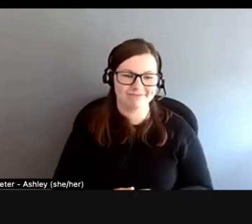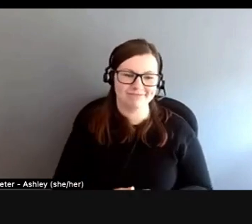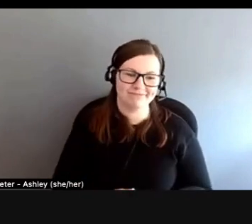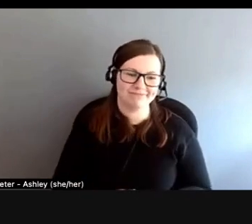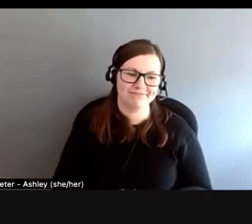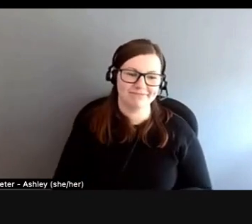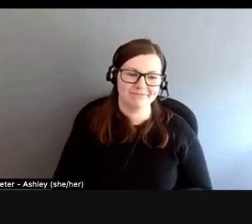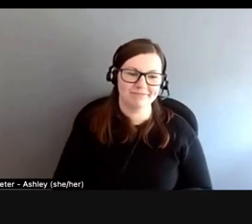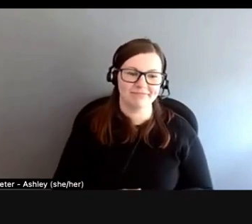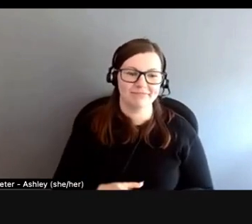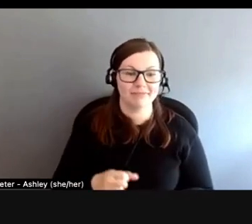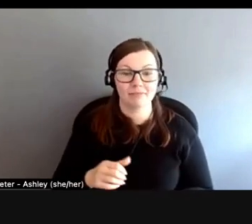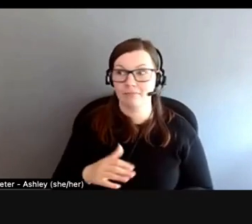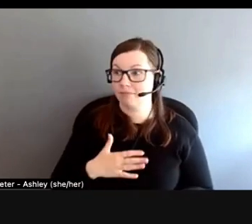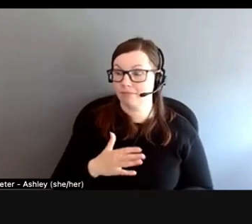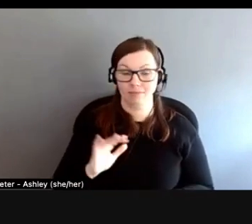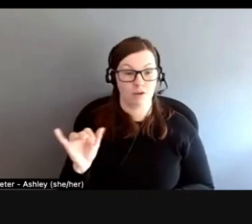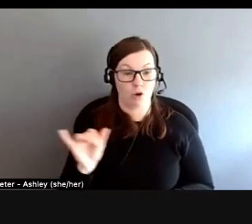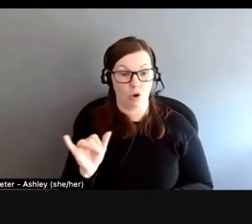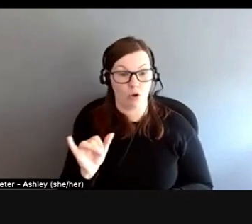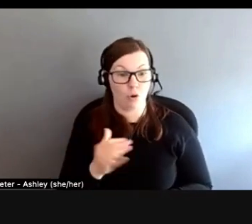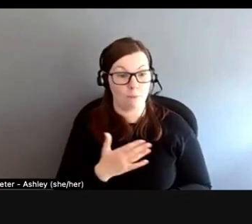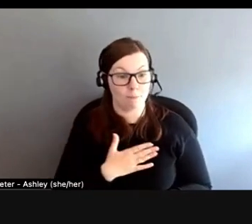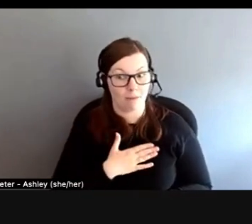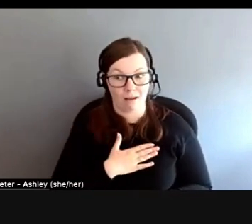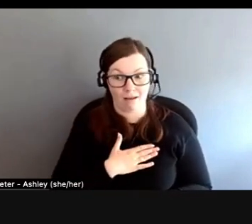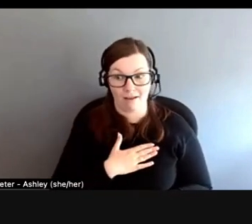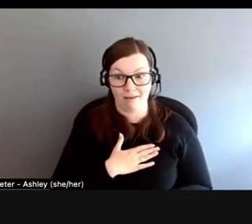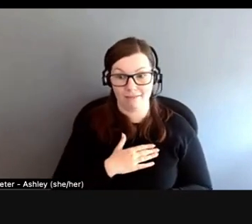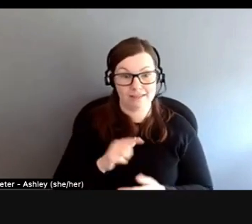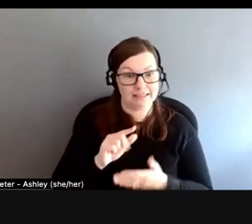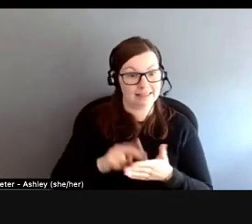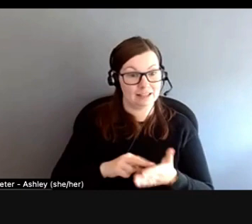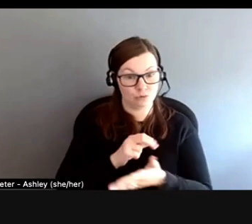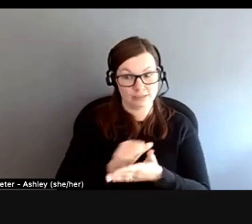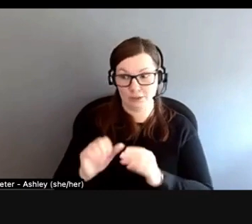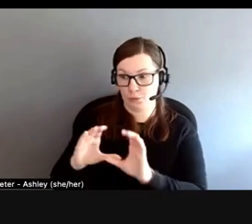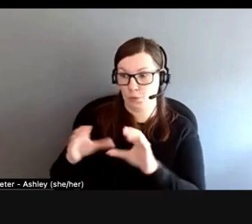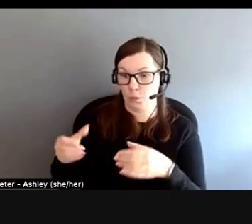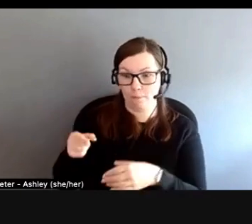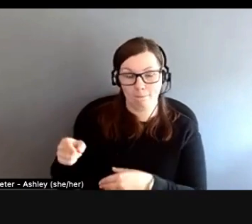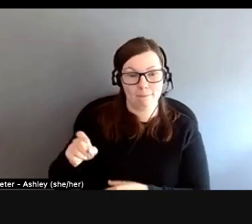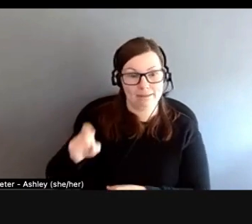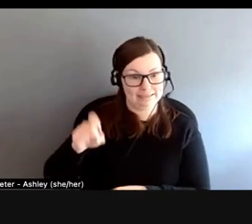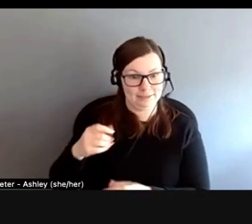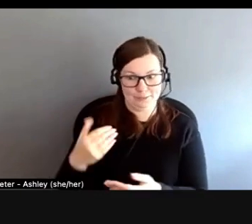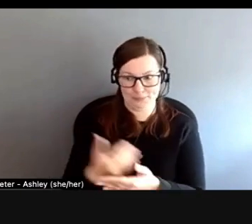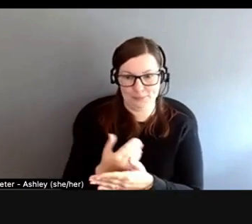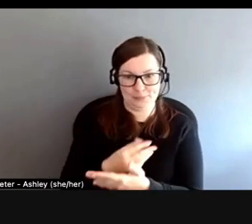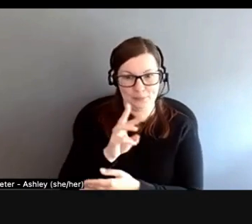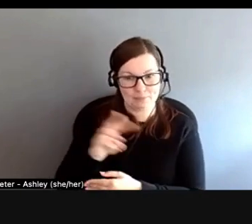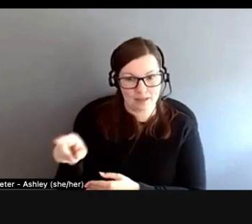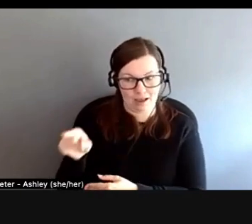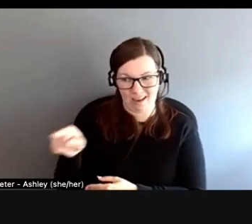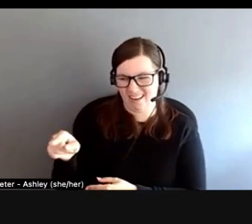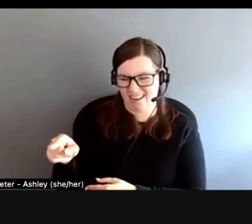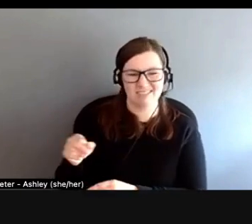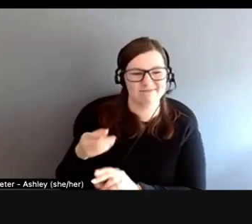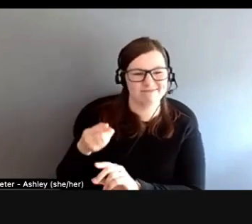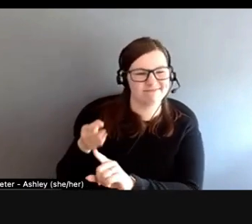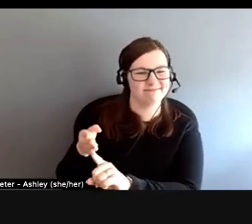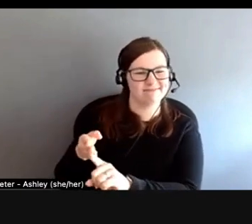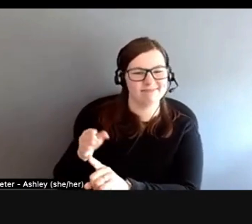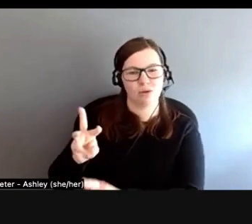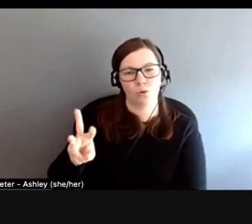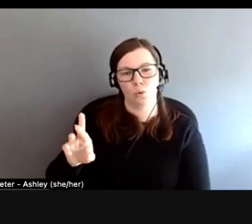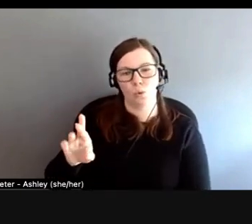our website updated a bit, not using Google Sites, using WordPress, which I've never used. So I got tasked with trying